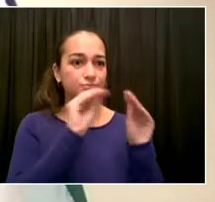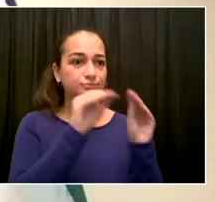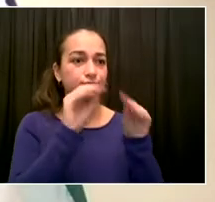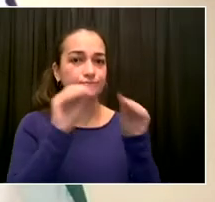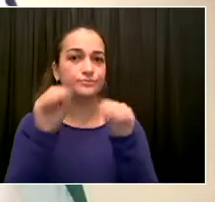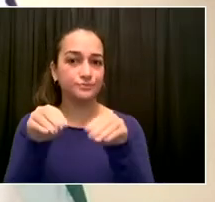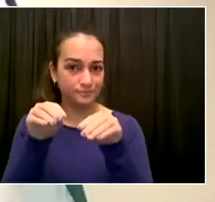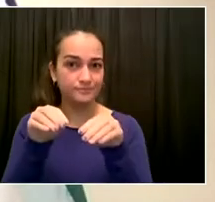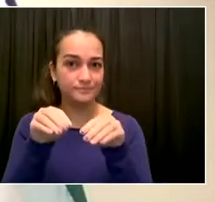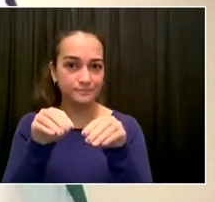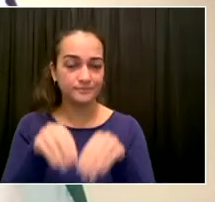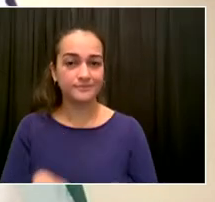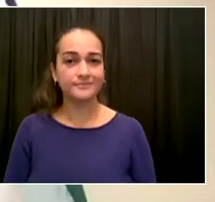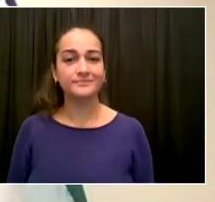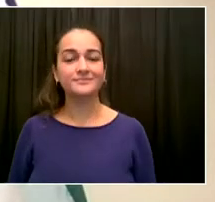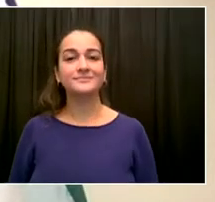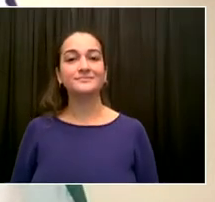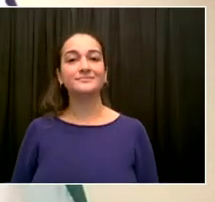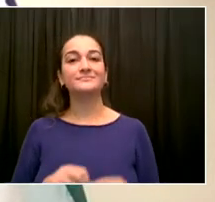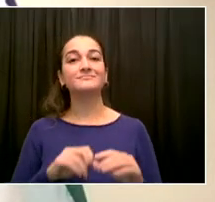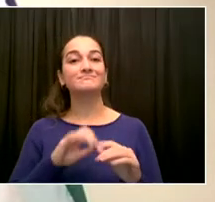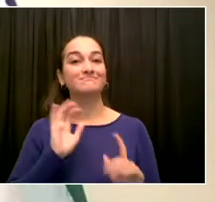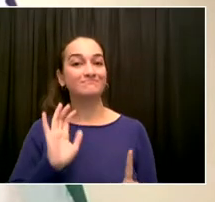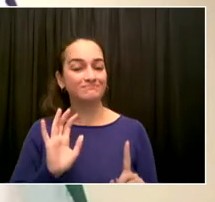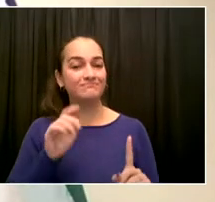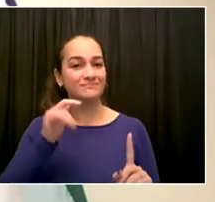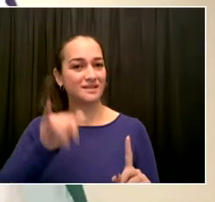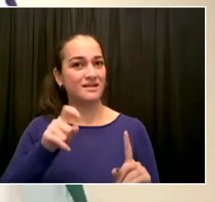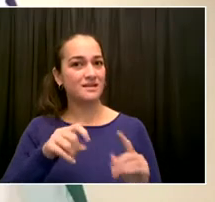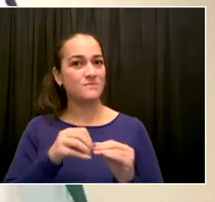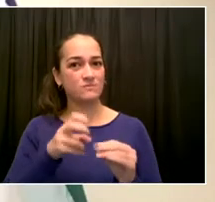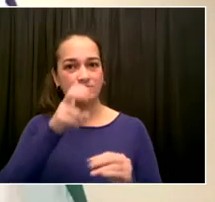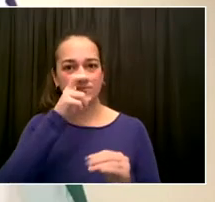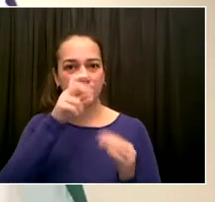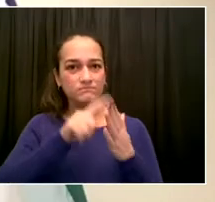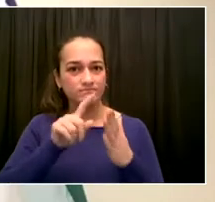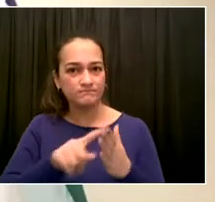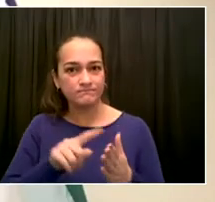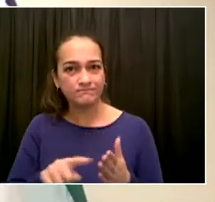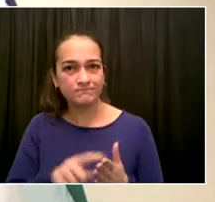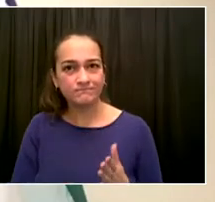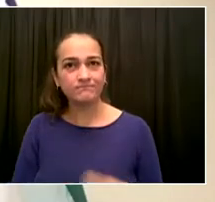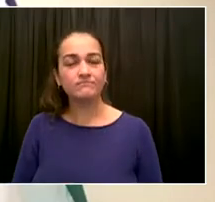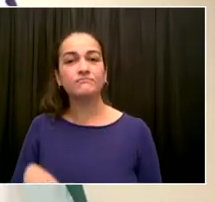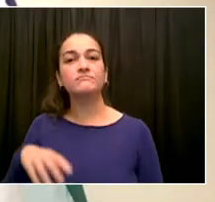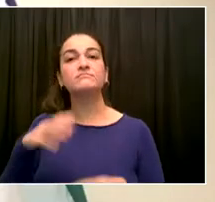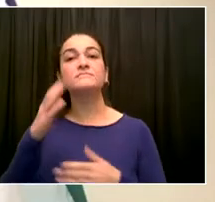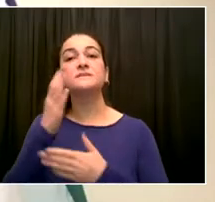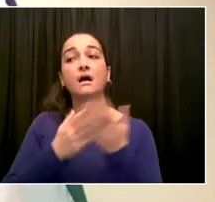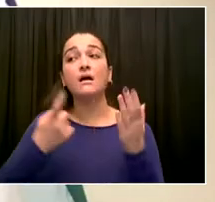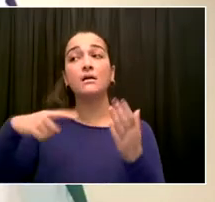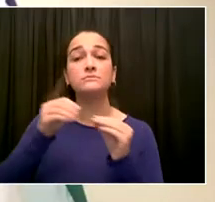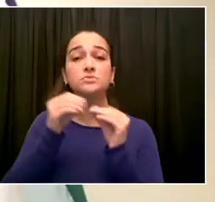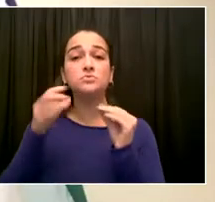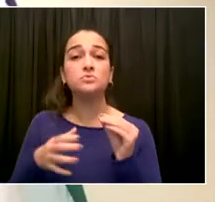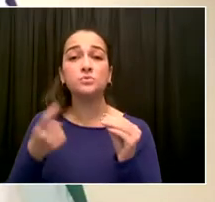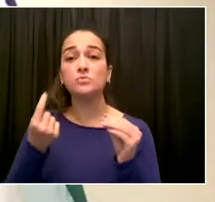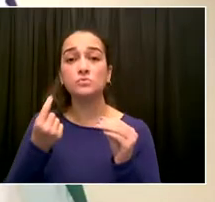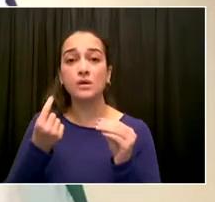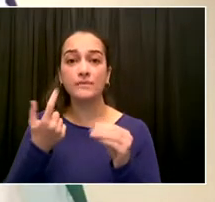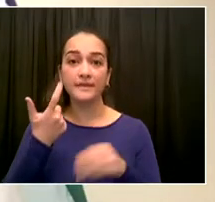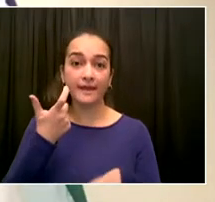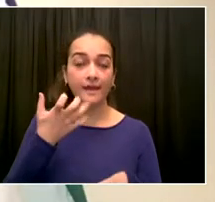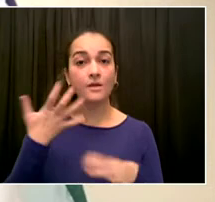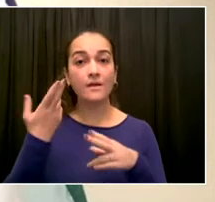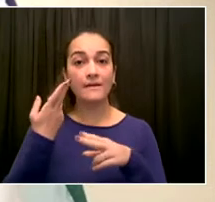or potentially, I should say, getting into some of our schools. So I'm content with where we stand with our school safety agents